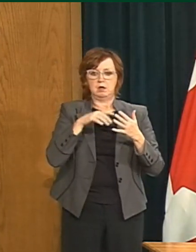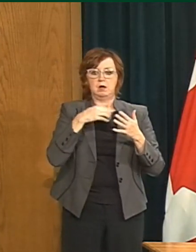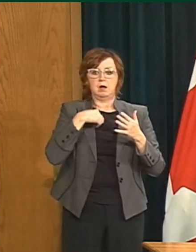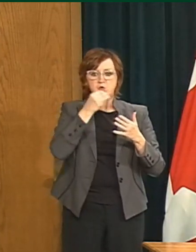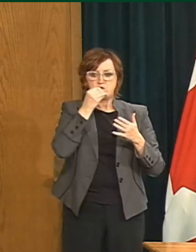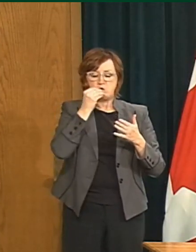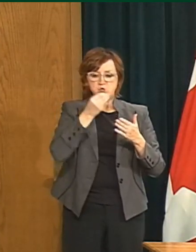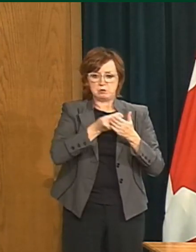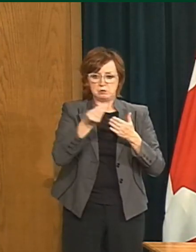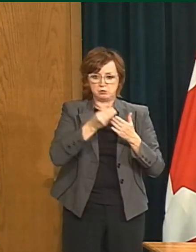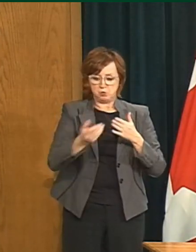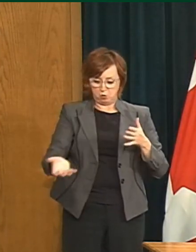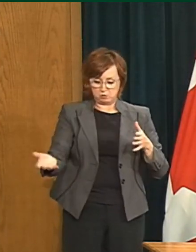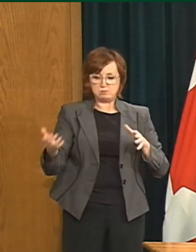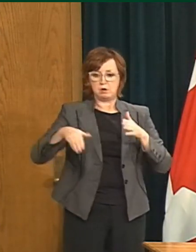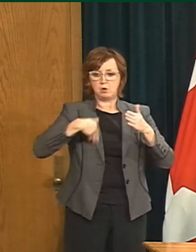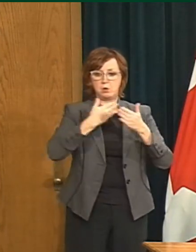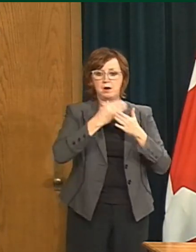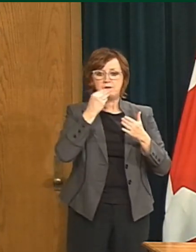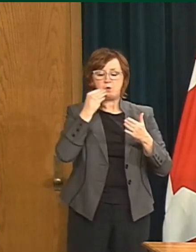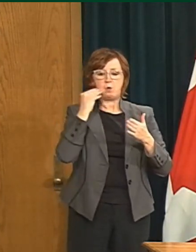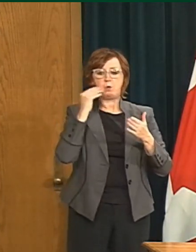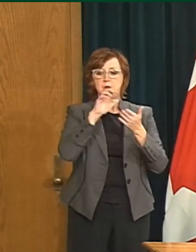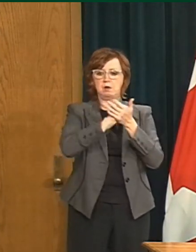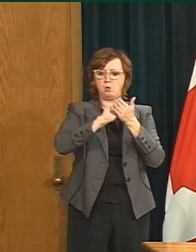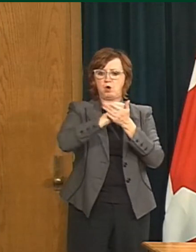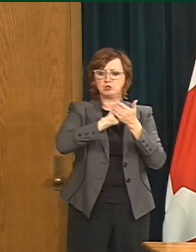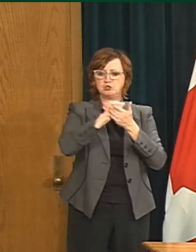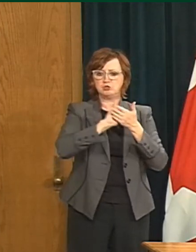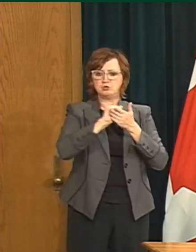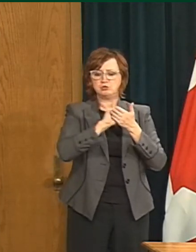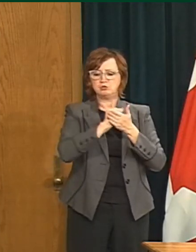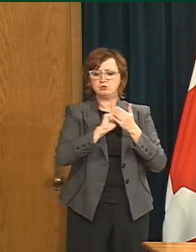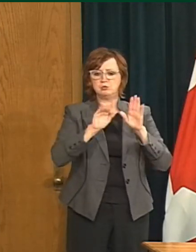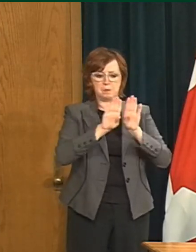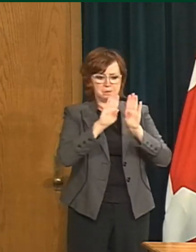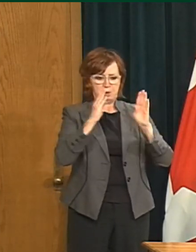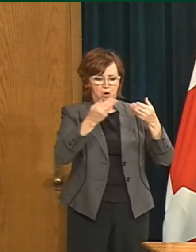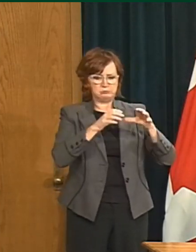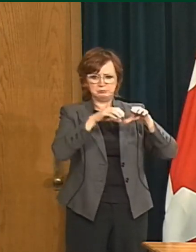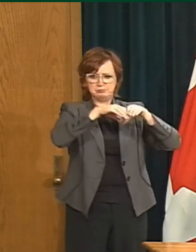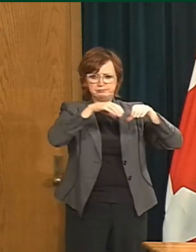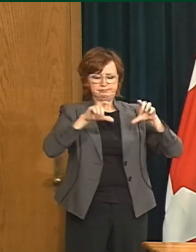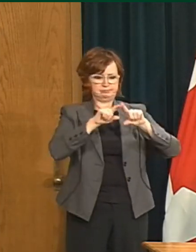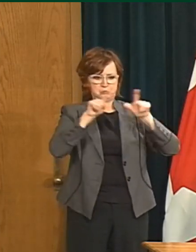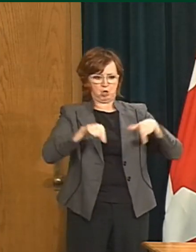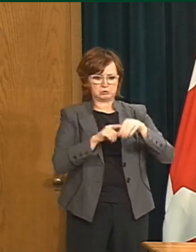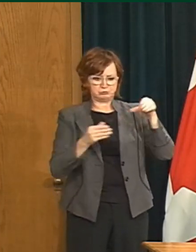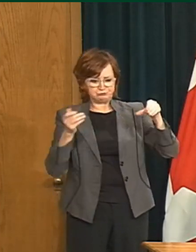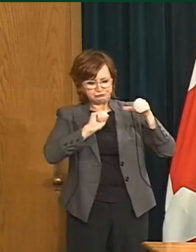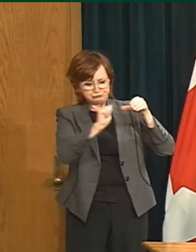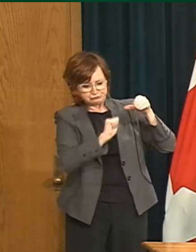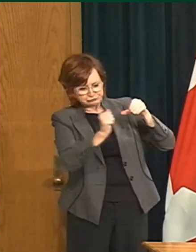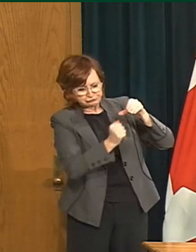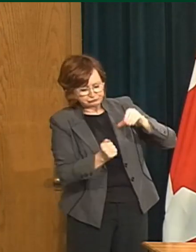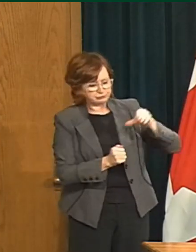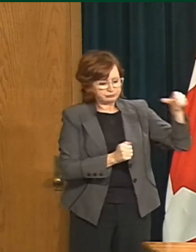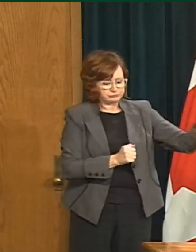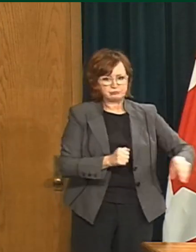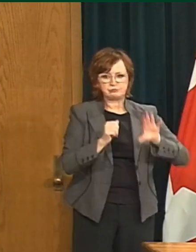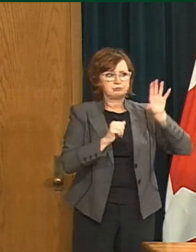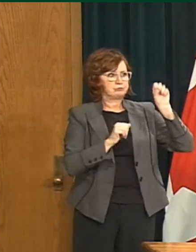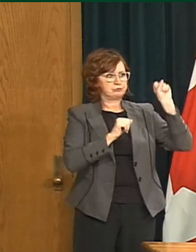changed. Even if we were able to at some point have the conversation about starting to remove some of our restrictions, it's understandable